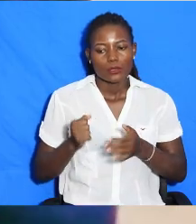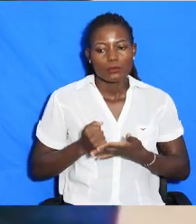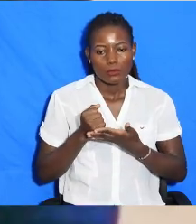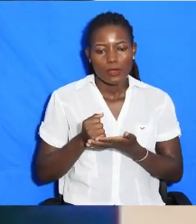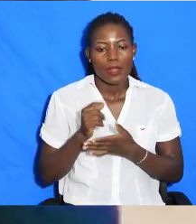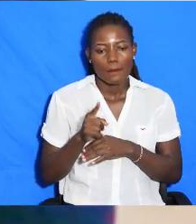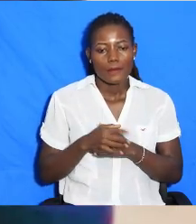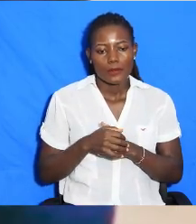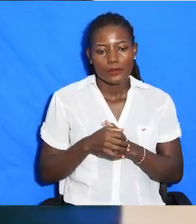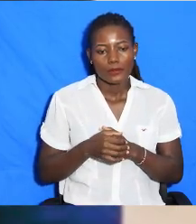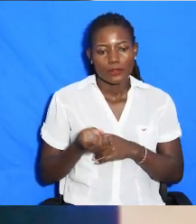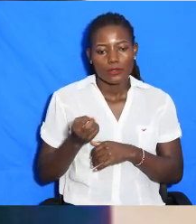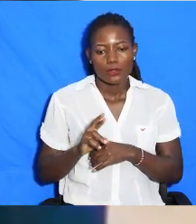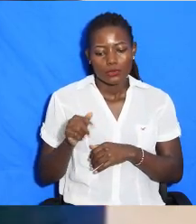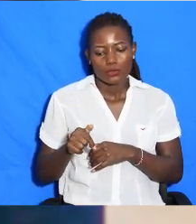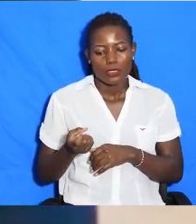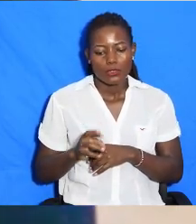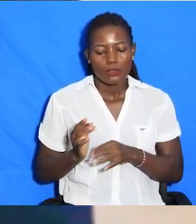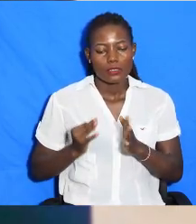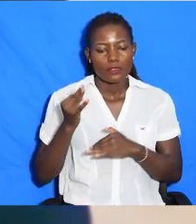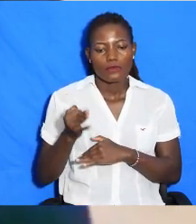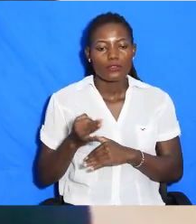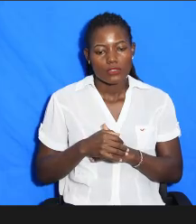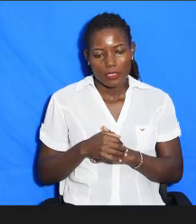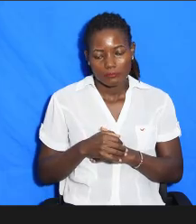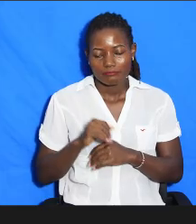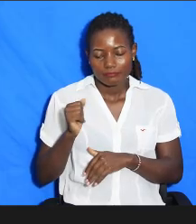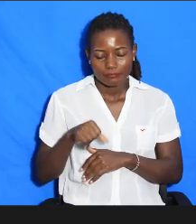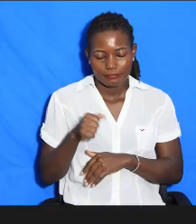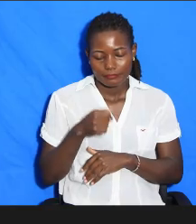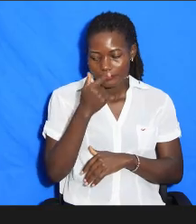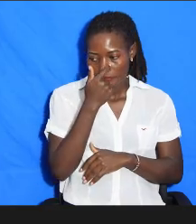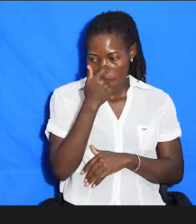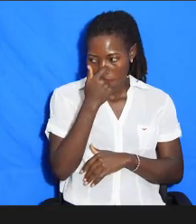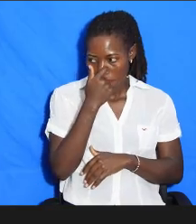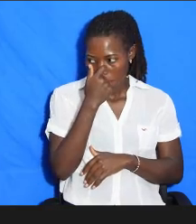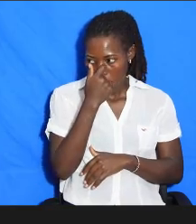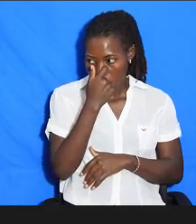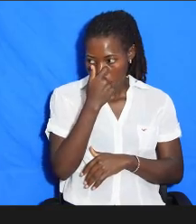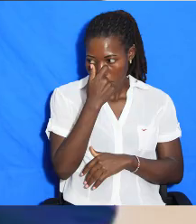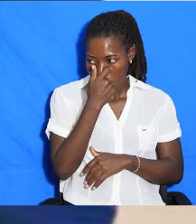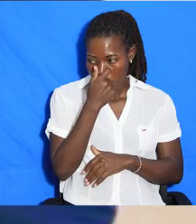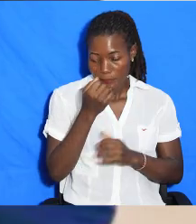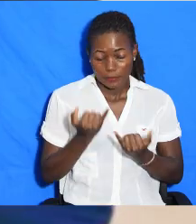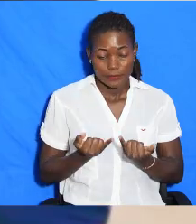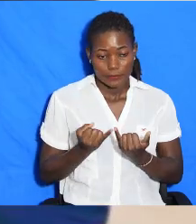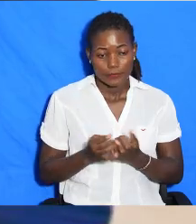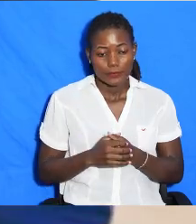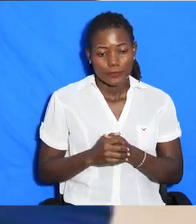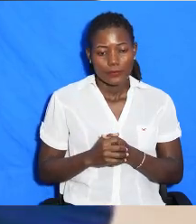even today or even in the future. Yeah. Yeah. So I